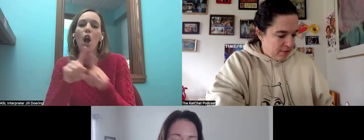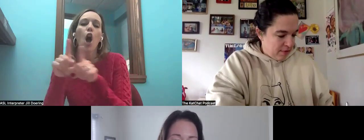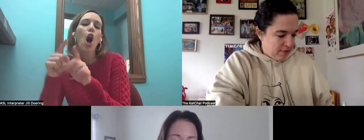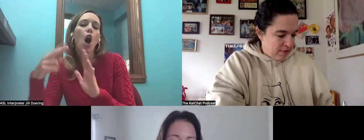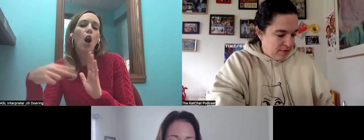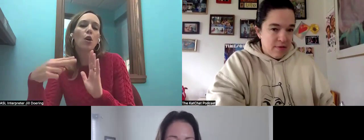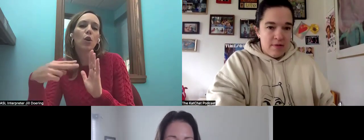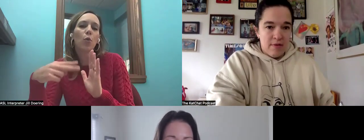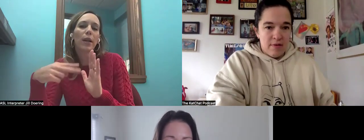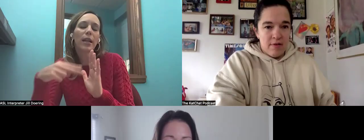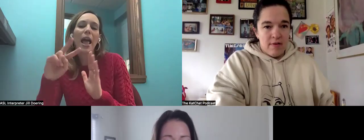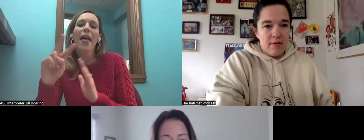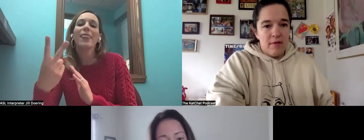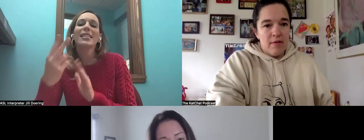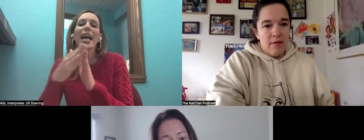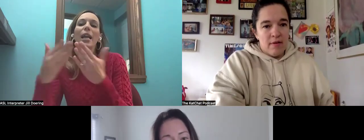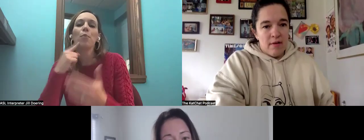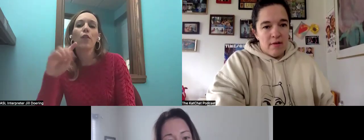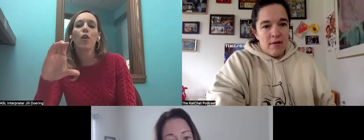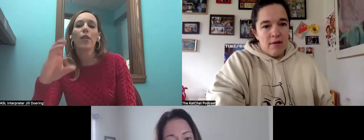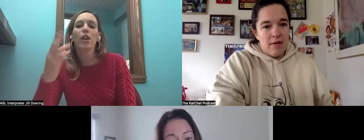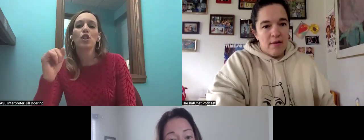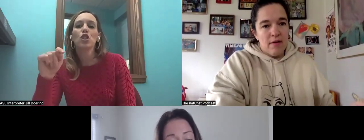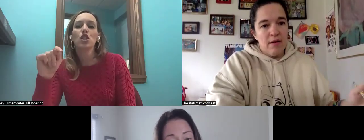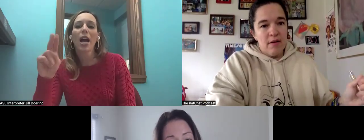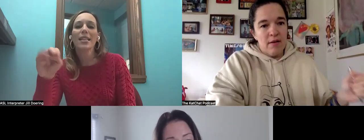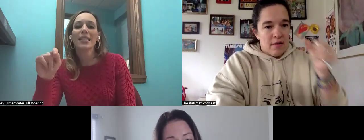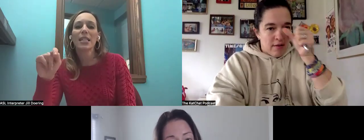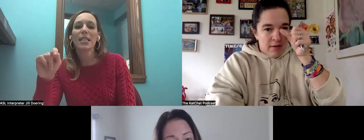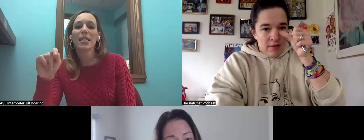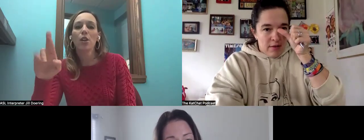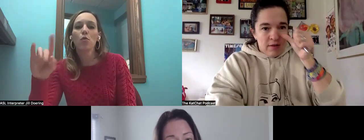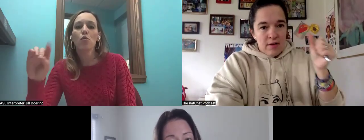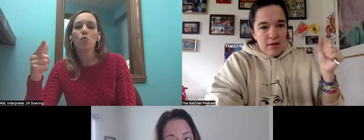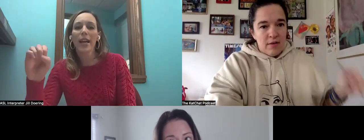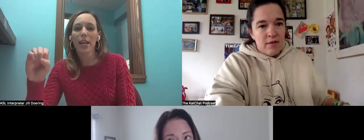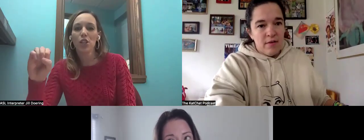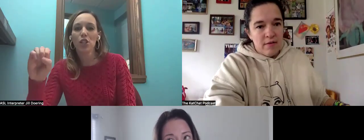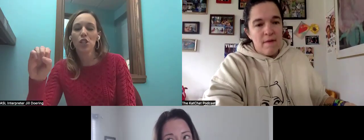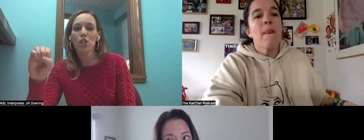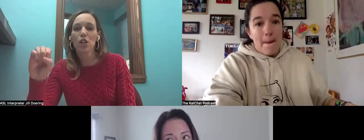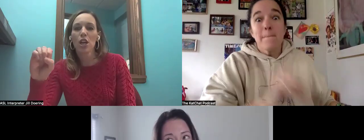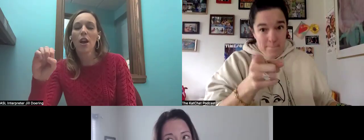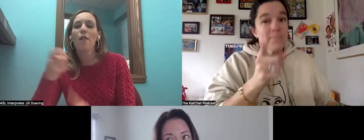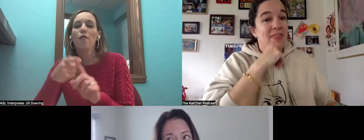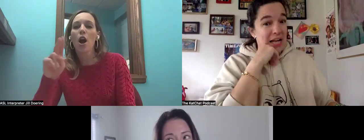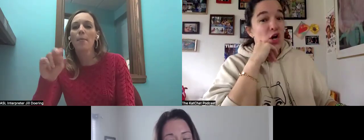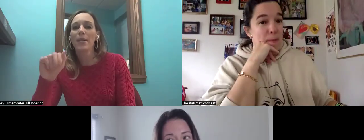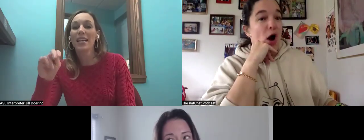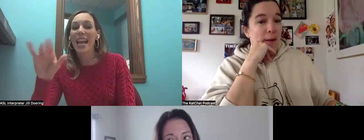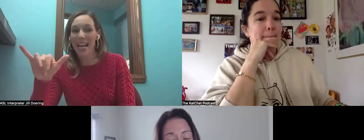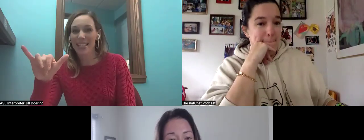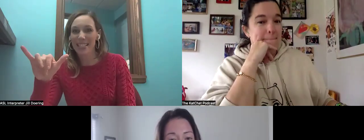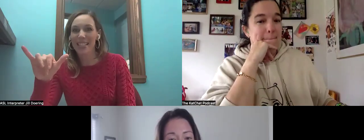second book for the Chestnut Ridge series by Nancy Nagel. So that's her latest Christmas release, the Chestnut Ridge. That's a